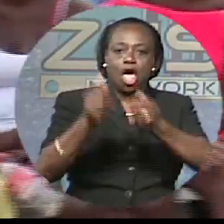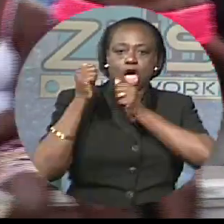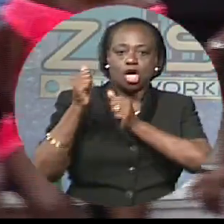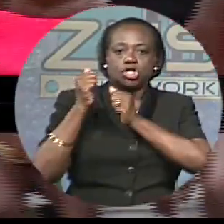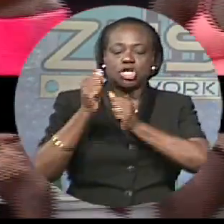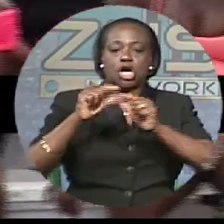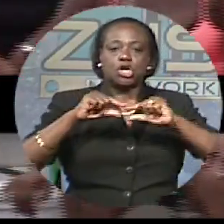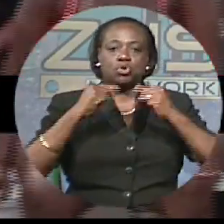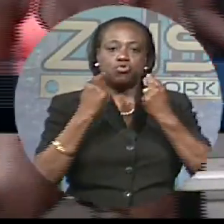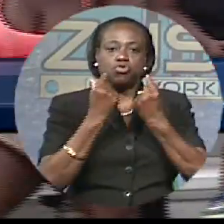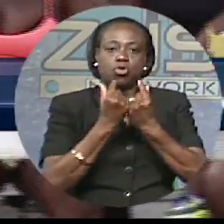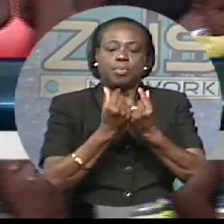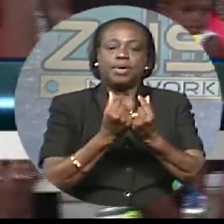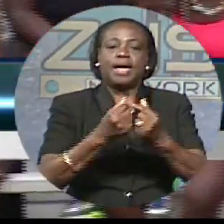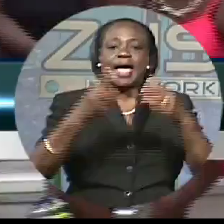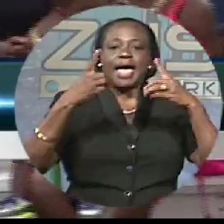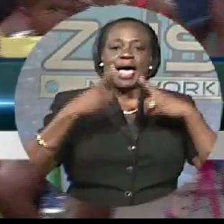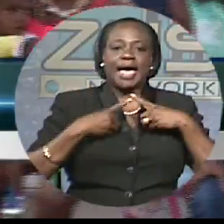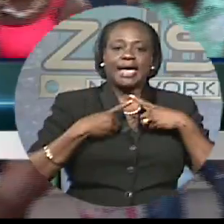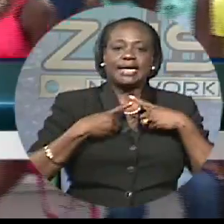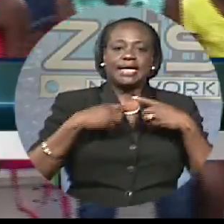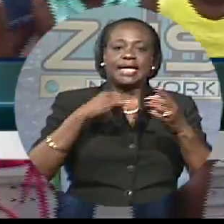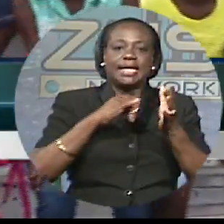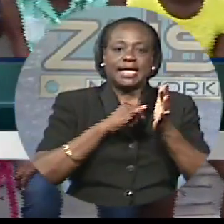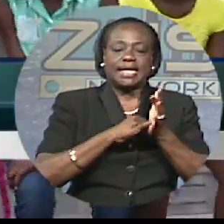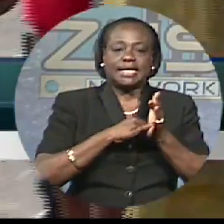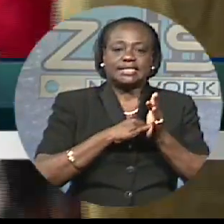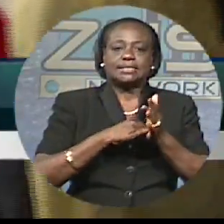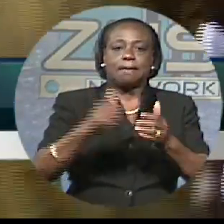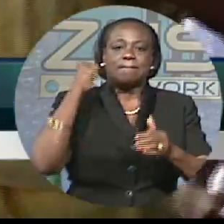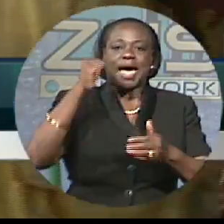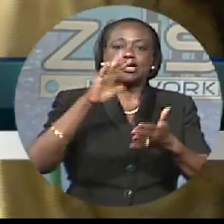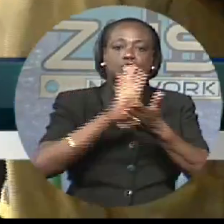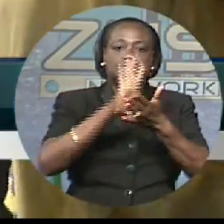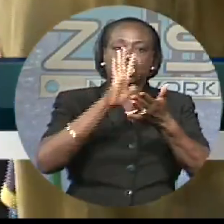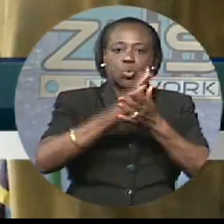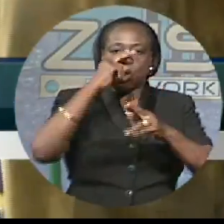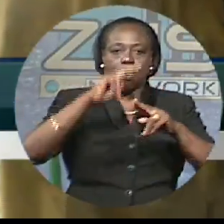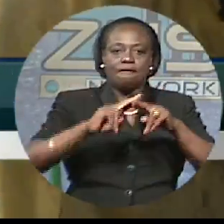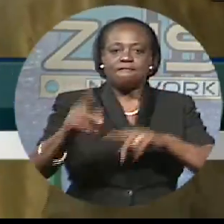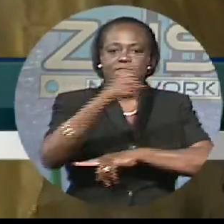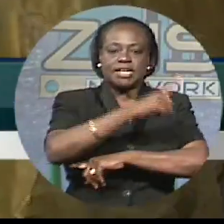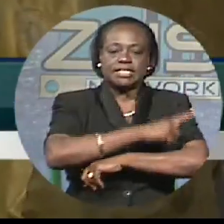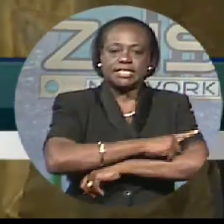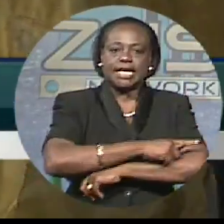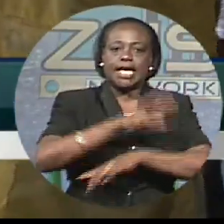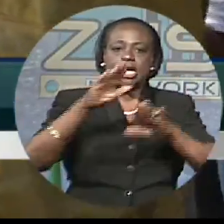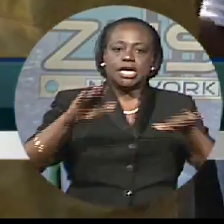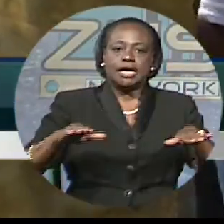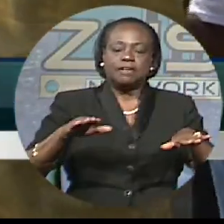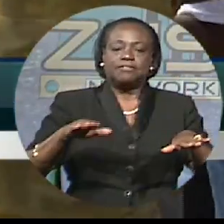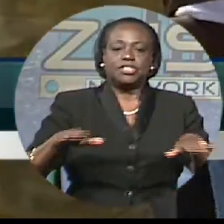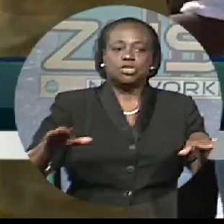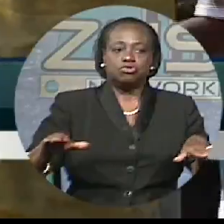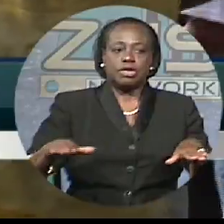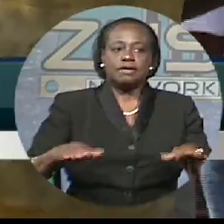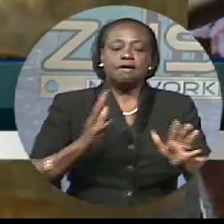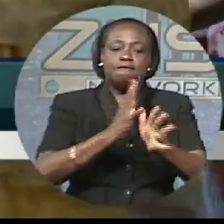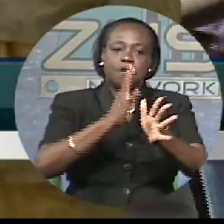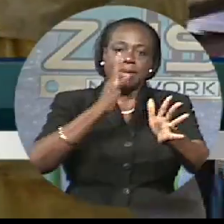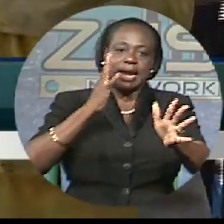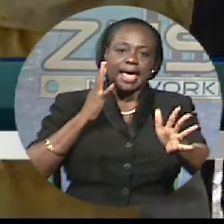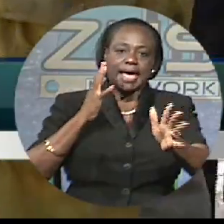annual Back-to-School Jamboree at the Old City Market parking lot on Market Street yesterday. Kids formed a long line to enjoy hot